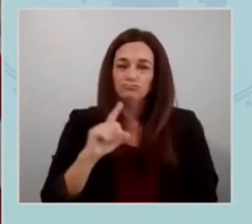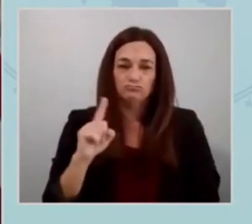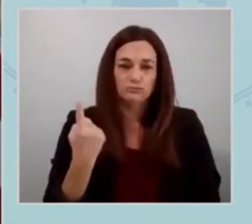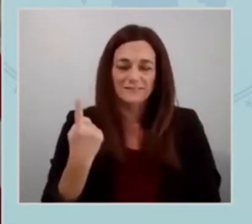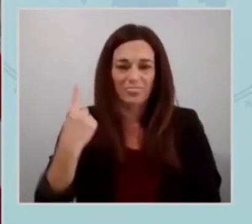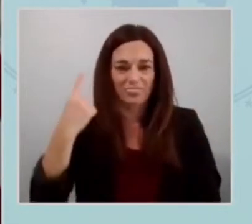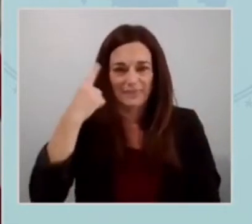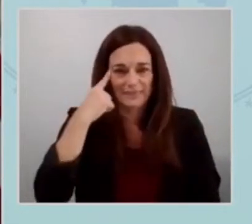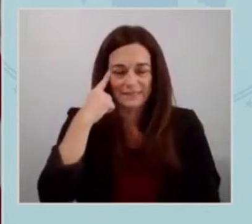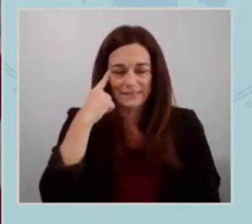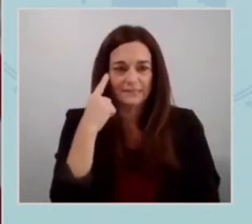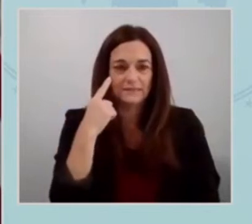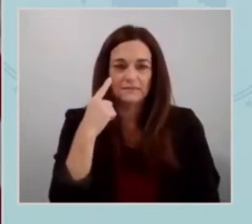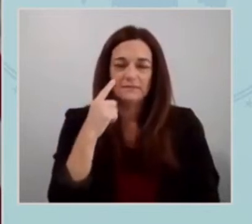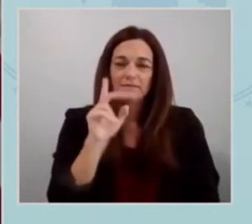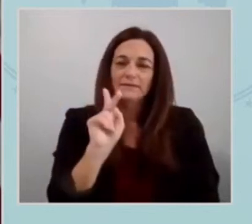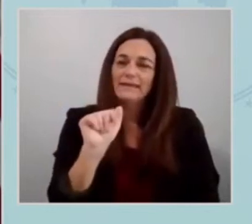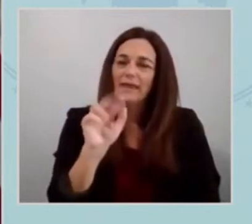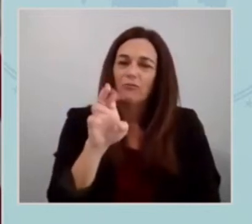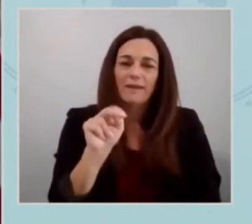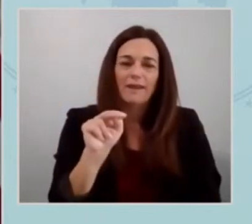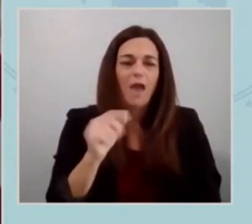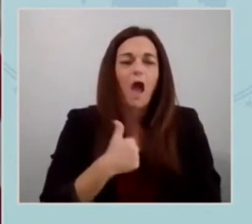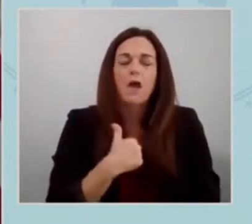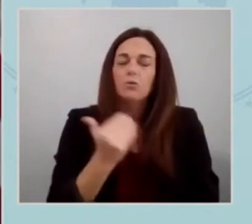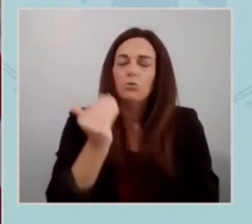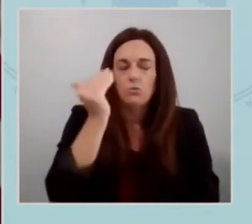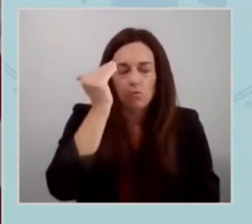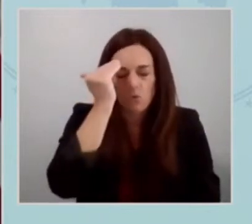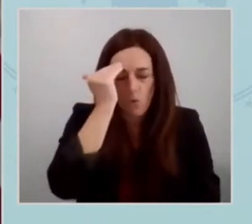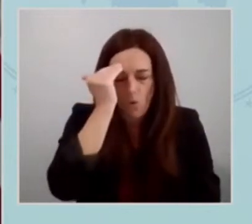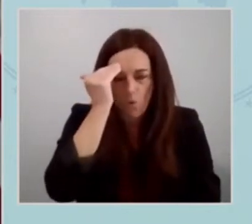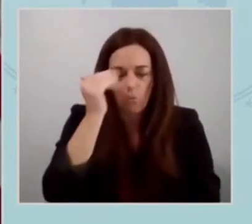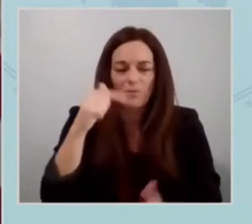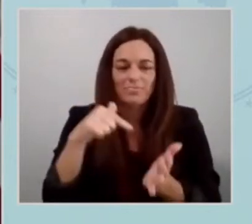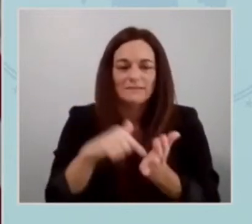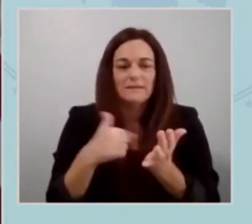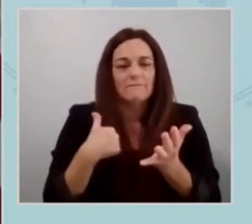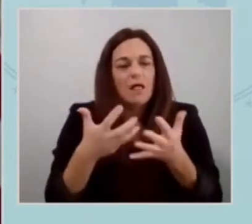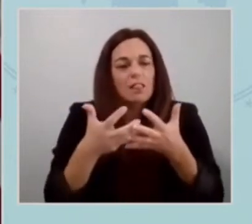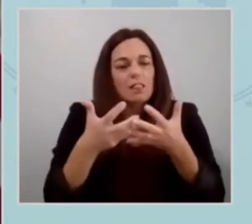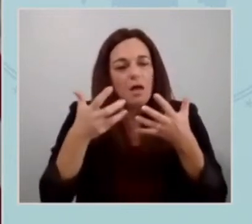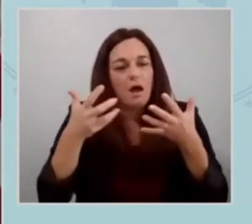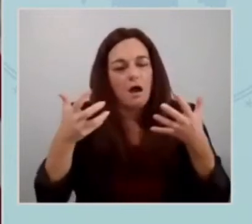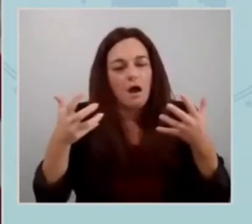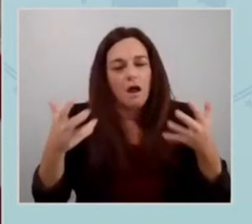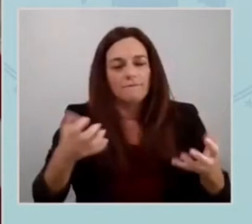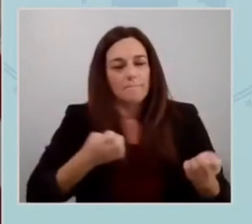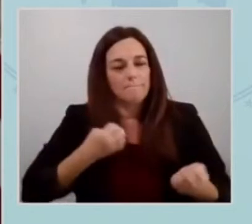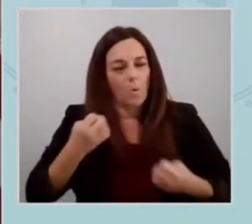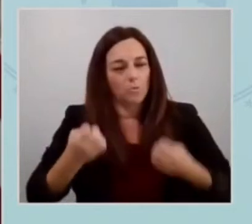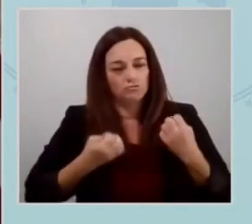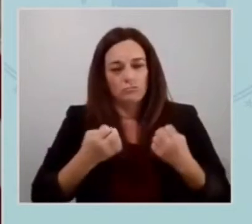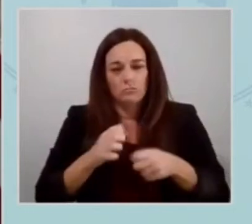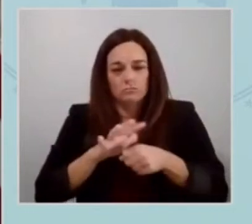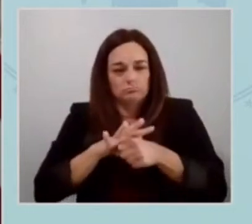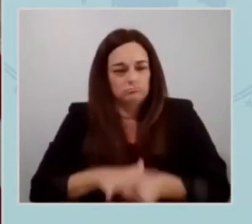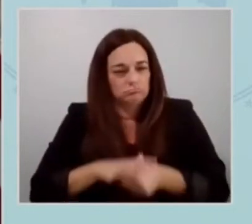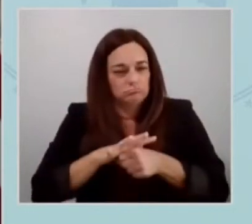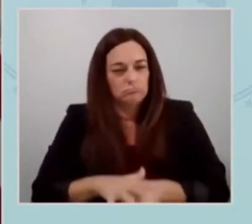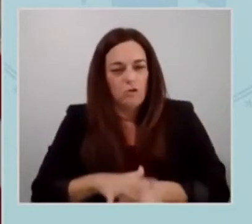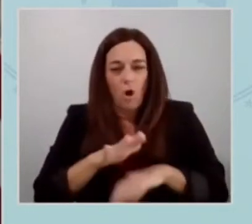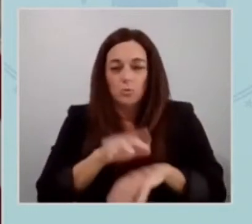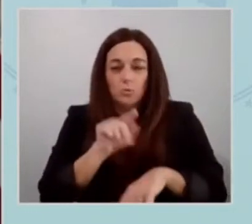business. So, you know, I just think that, you know, Karen, I know this has